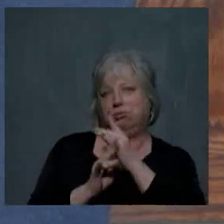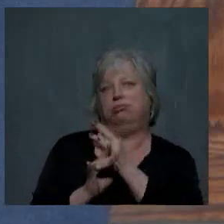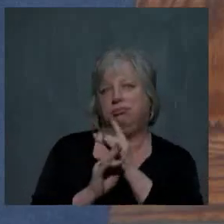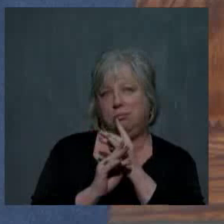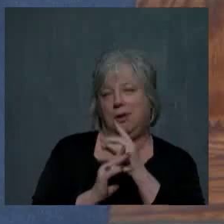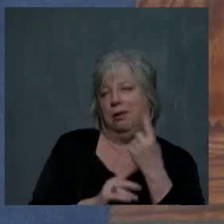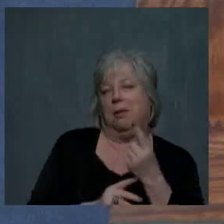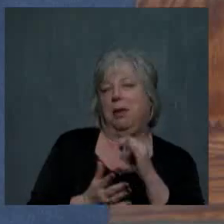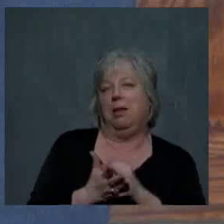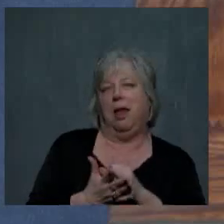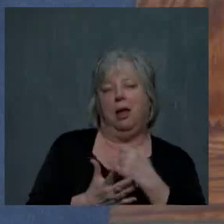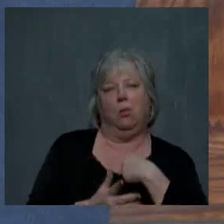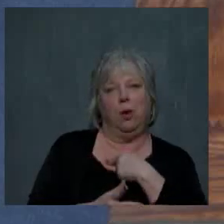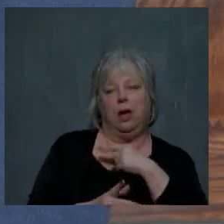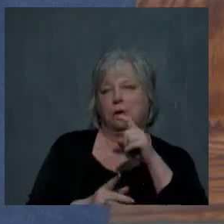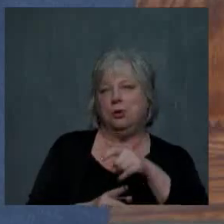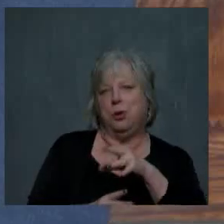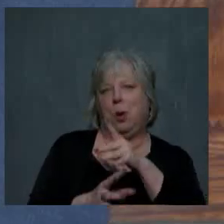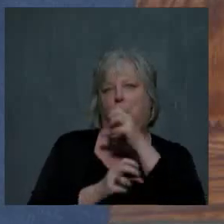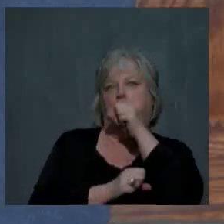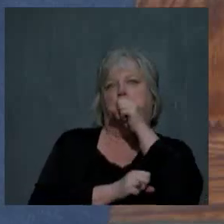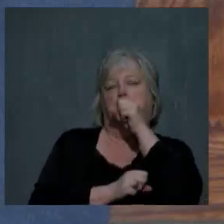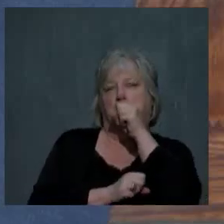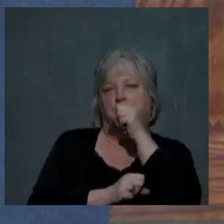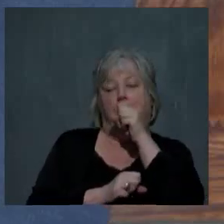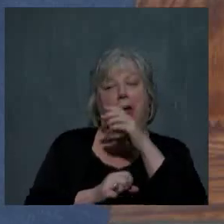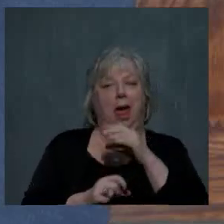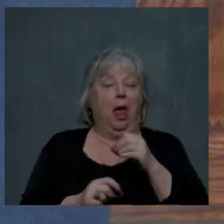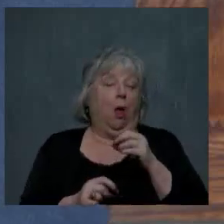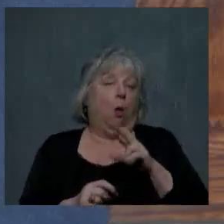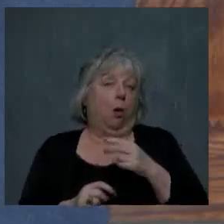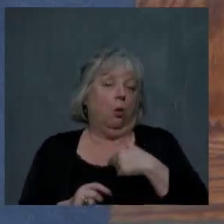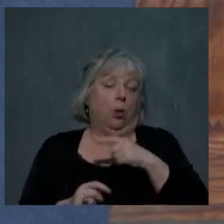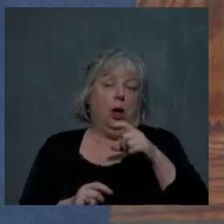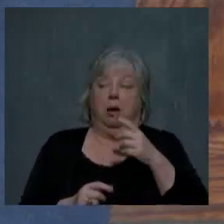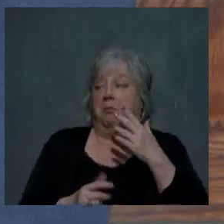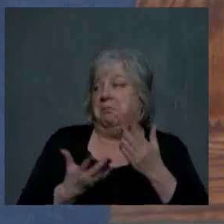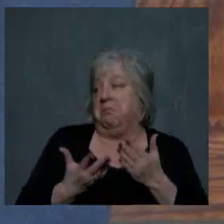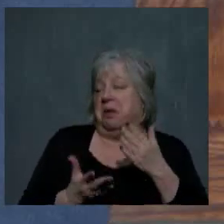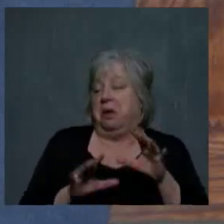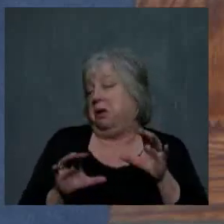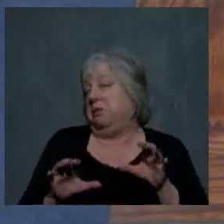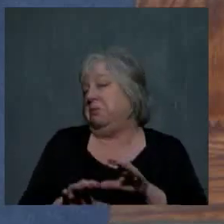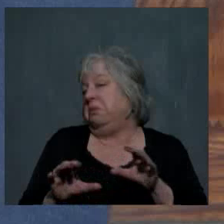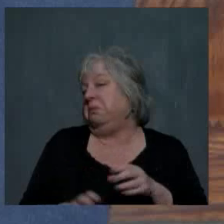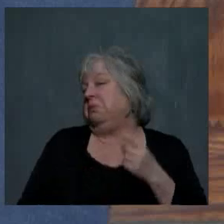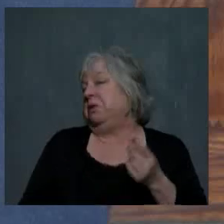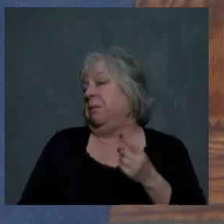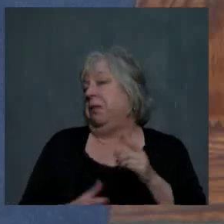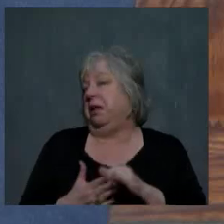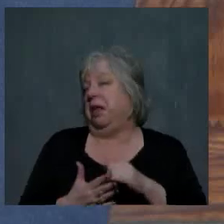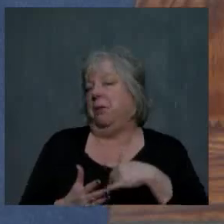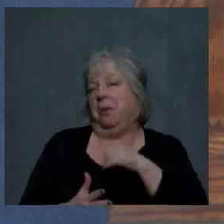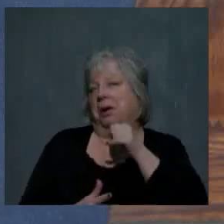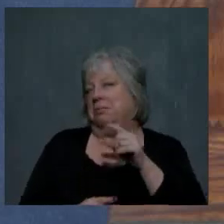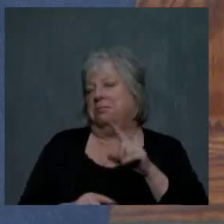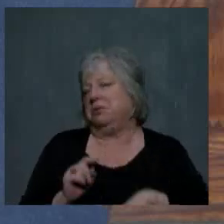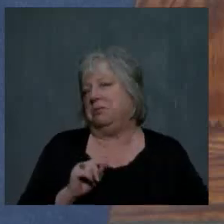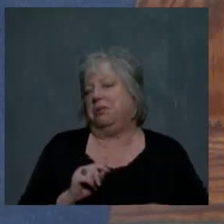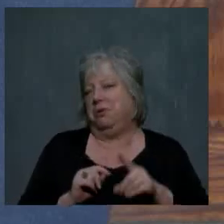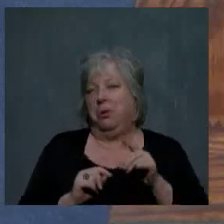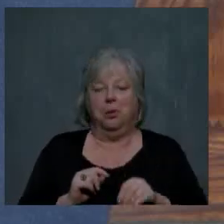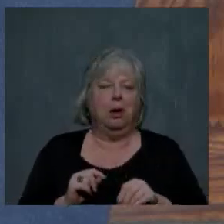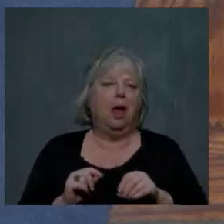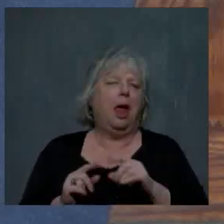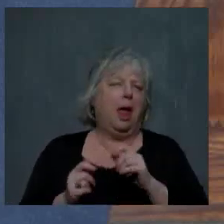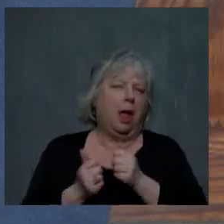should not say. And of course, we may do some things that we should not do. And with the hours being such as